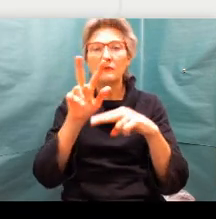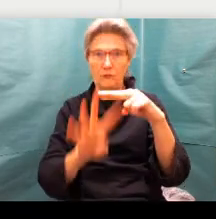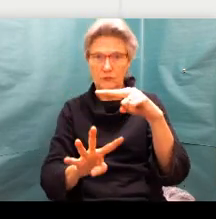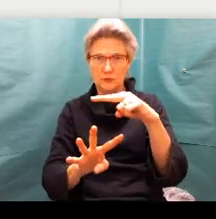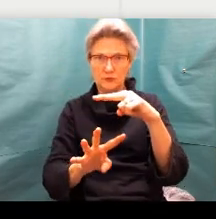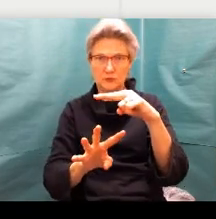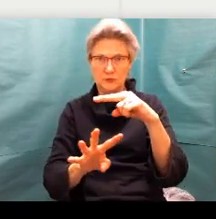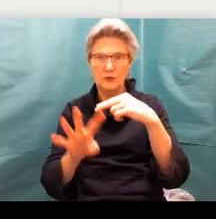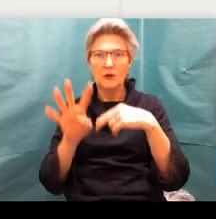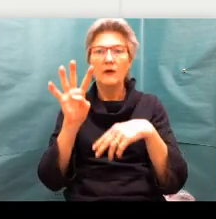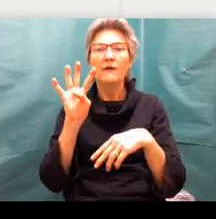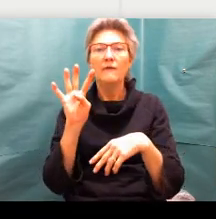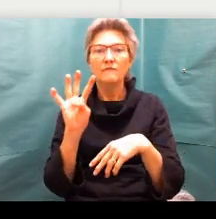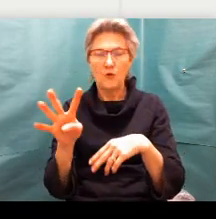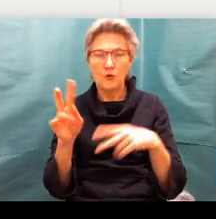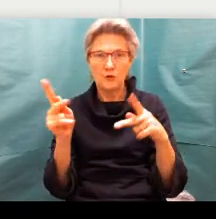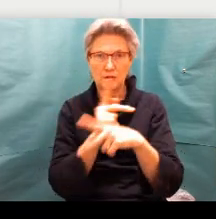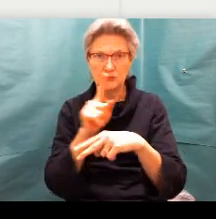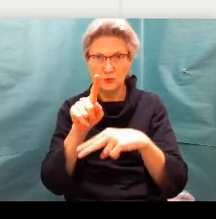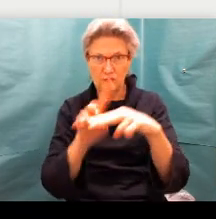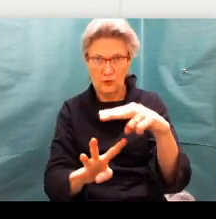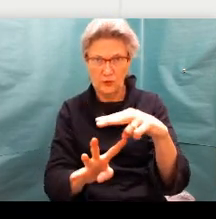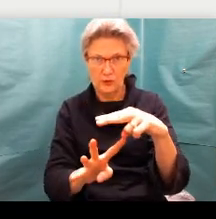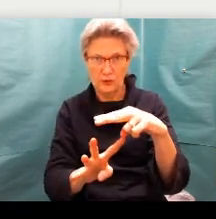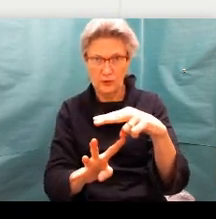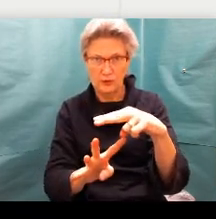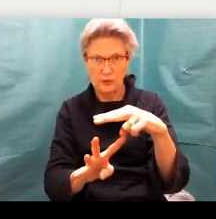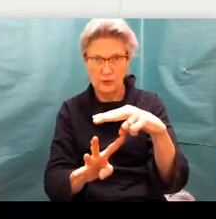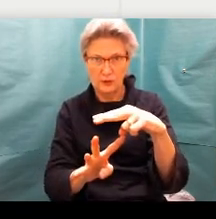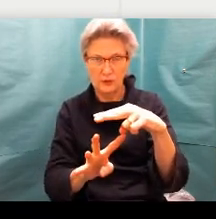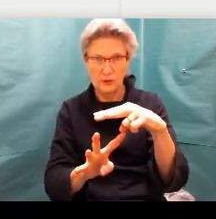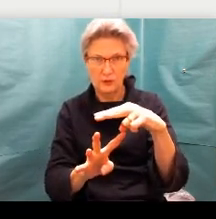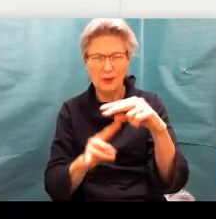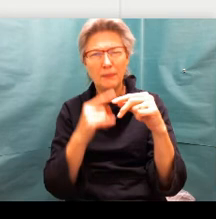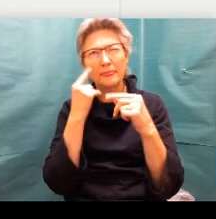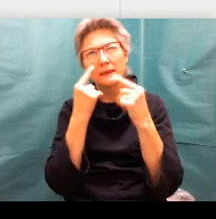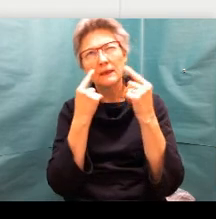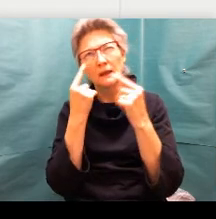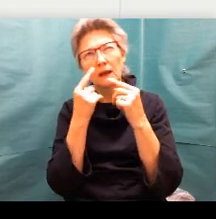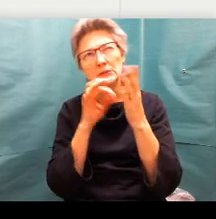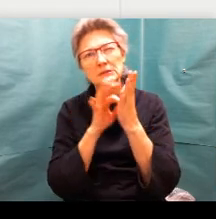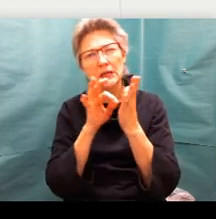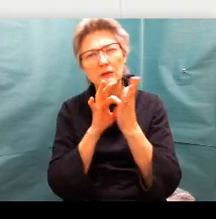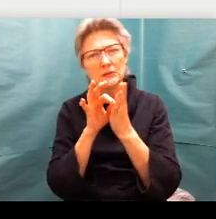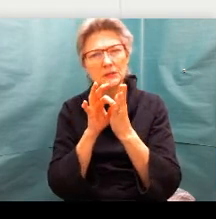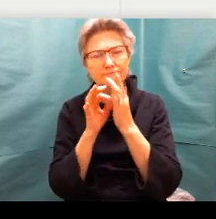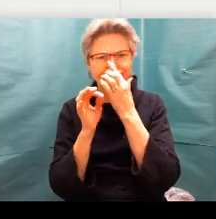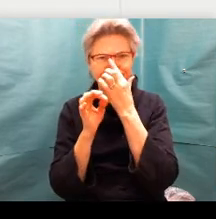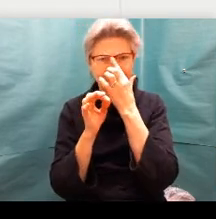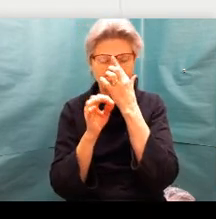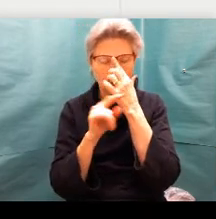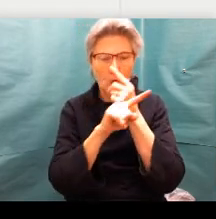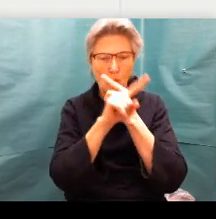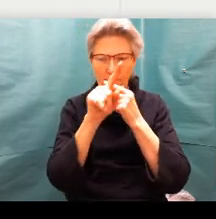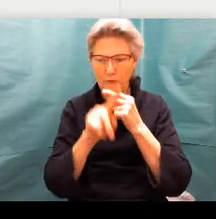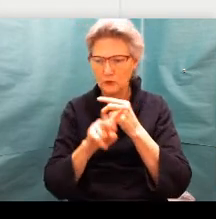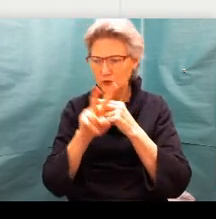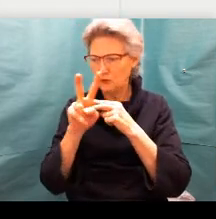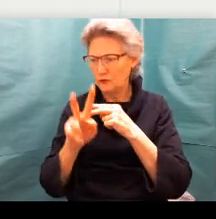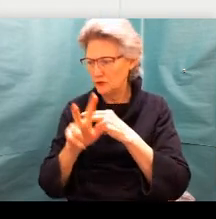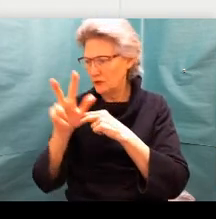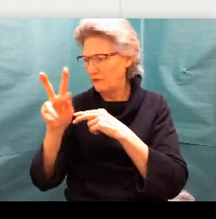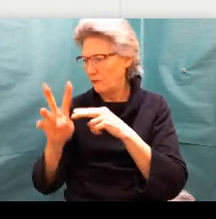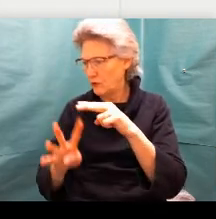3/4. 4 times 1/4, and I'm thinking, I was counting here, I was noticing a pattern, 1/4, 2/4,